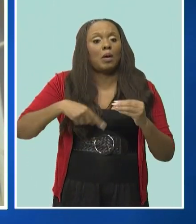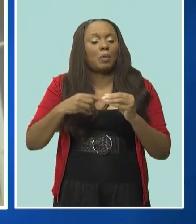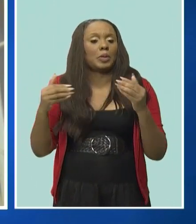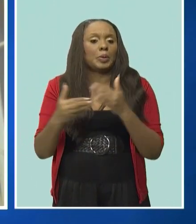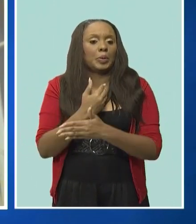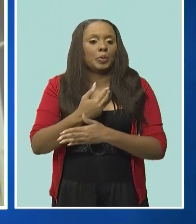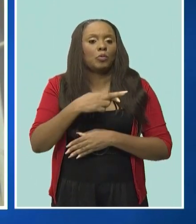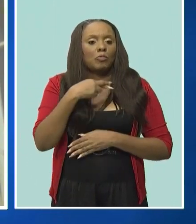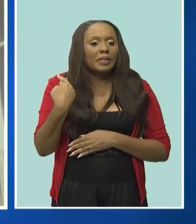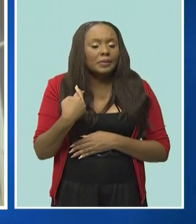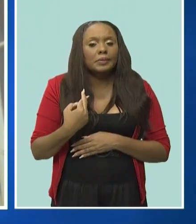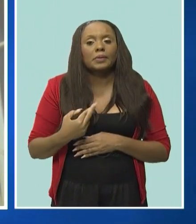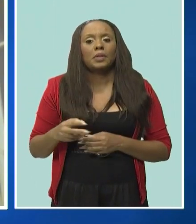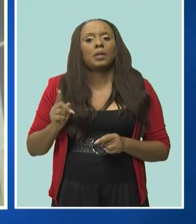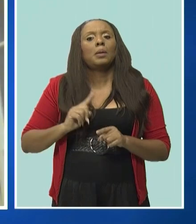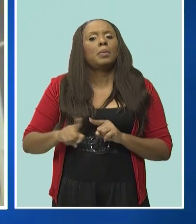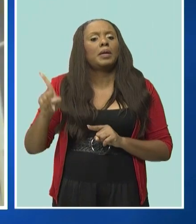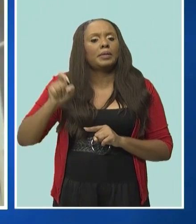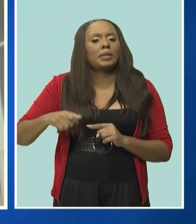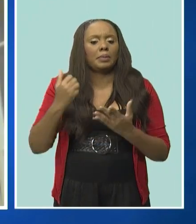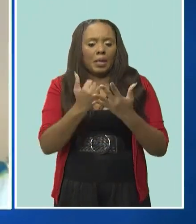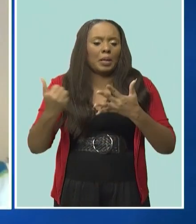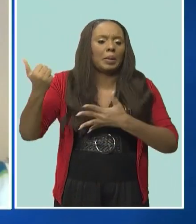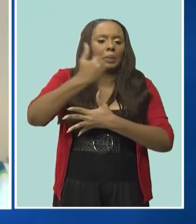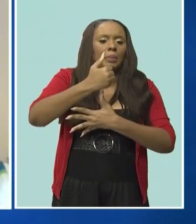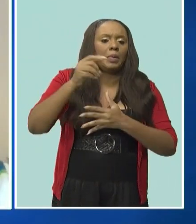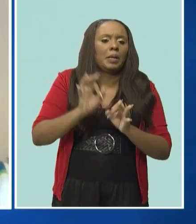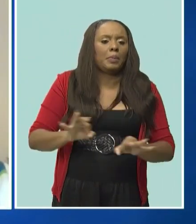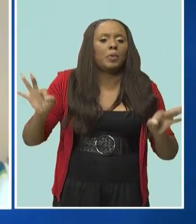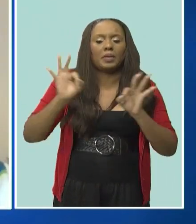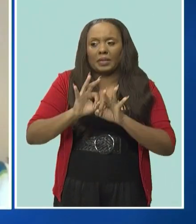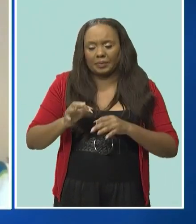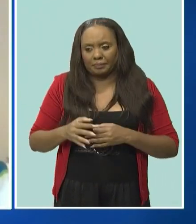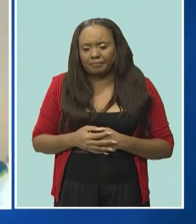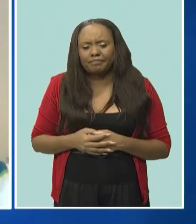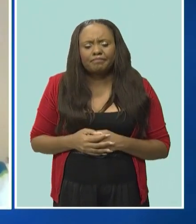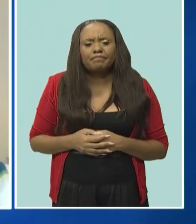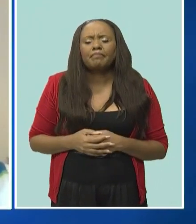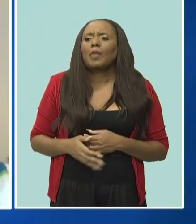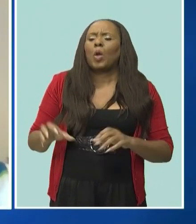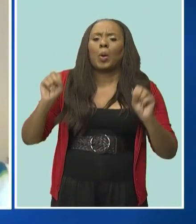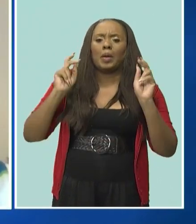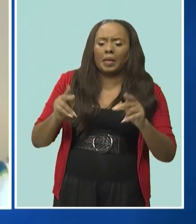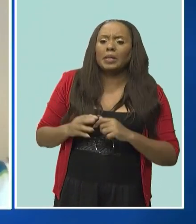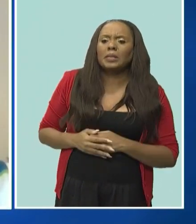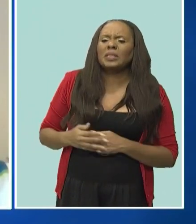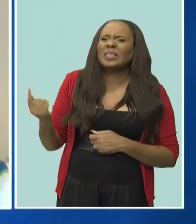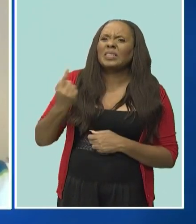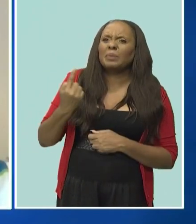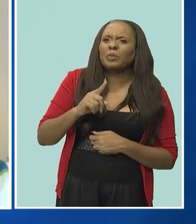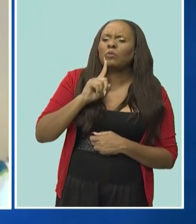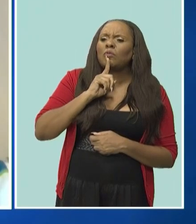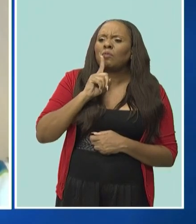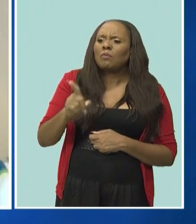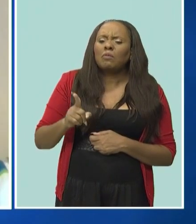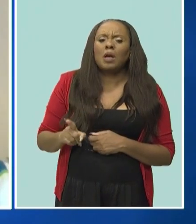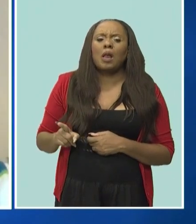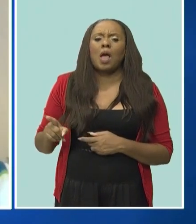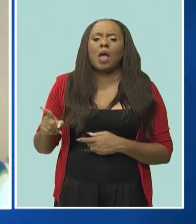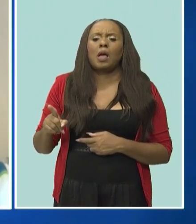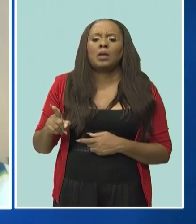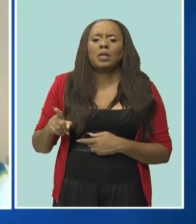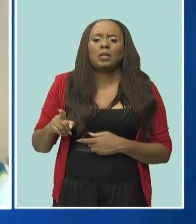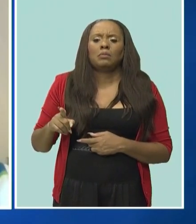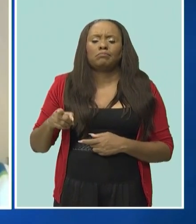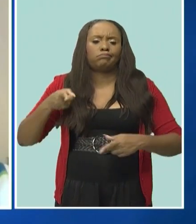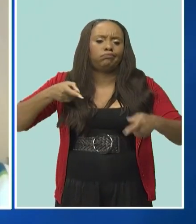and threat. Are we giving it the weight and priority it deserves? Now we're talking about weight and variety. There's something that's taken over the world and people are